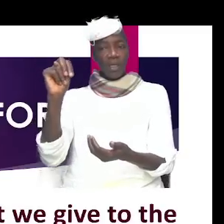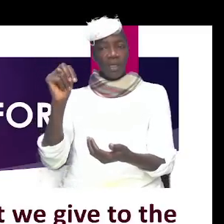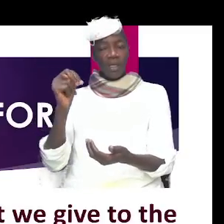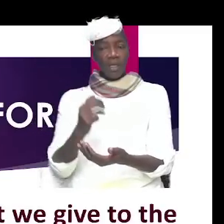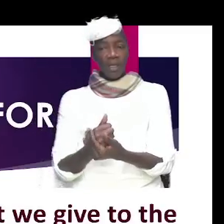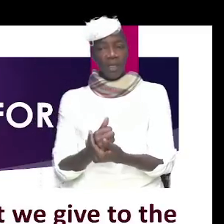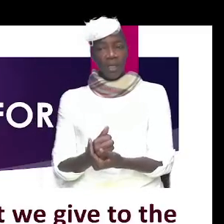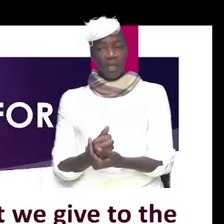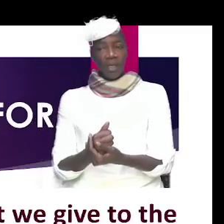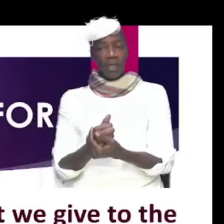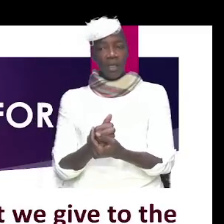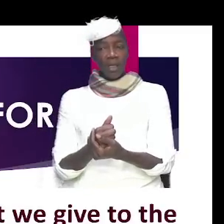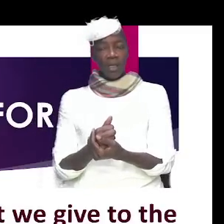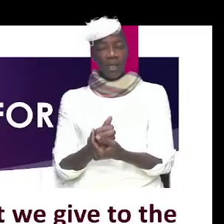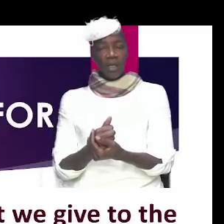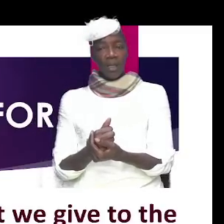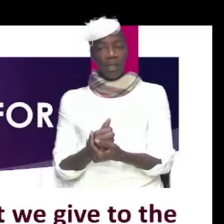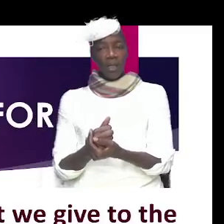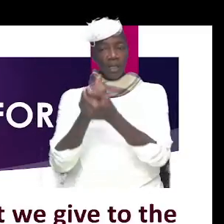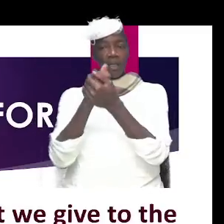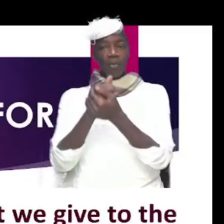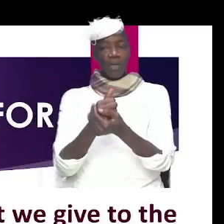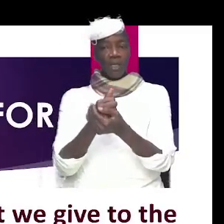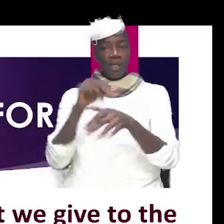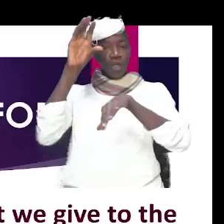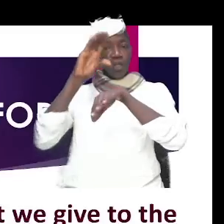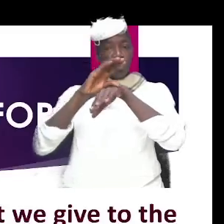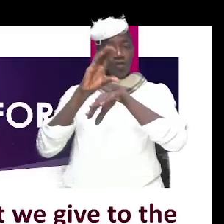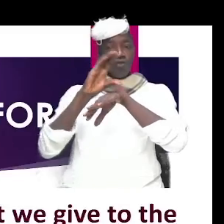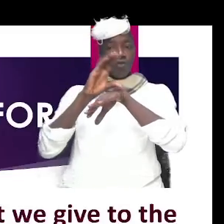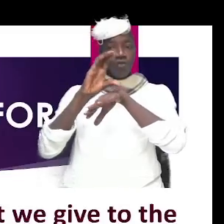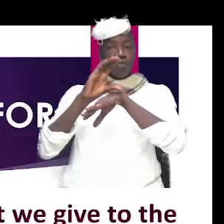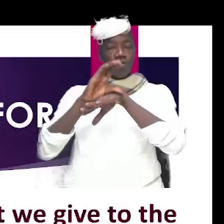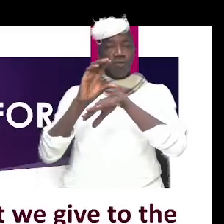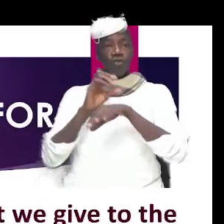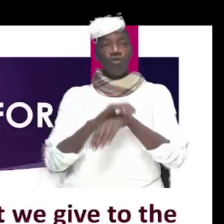assisting the advancement of kingdom business,